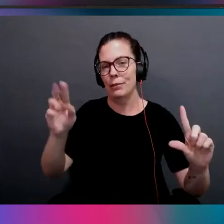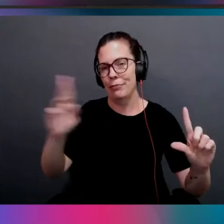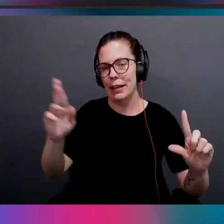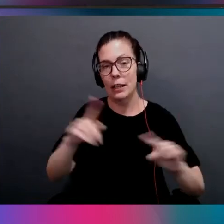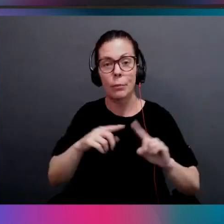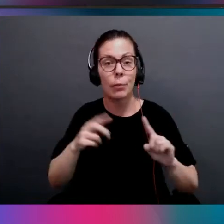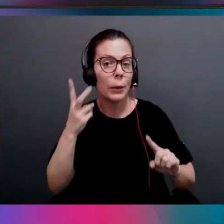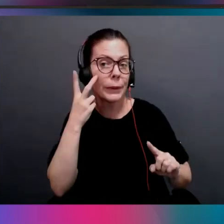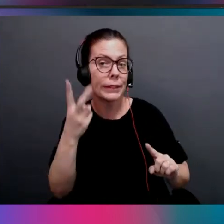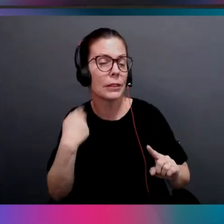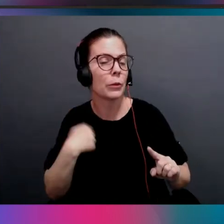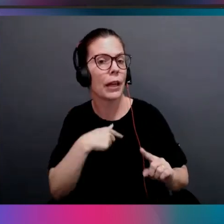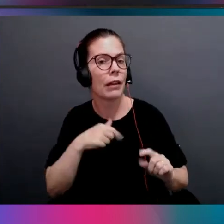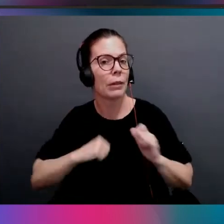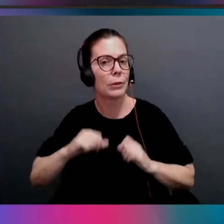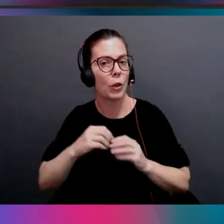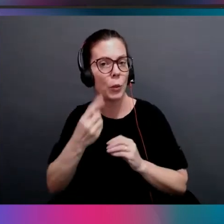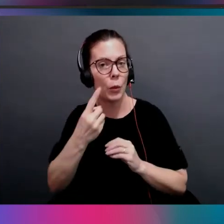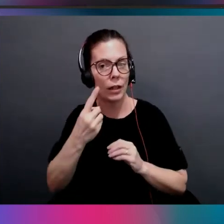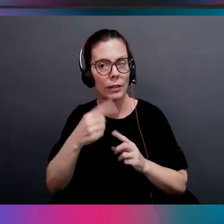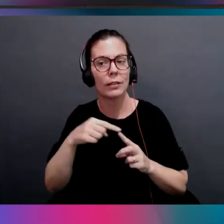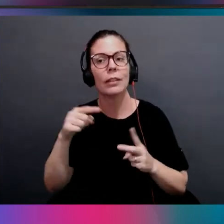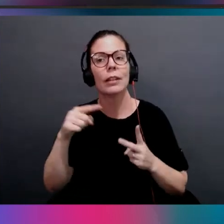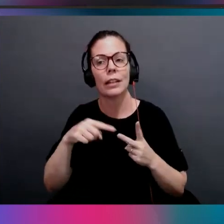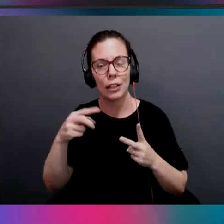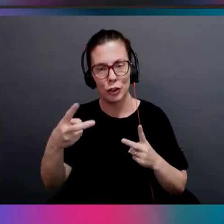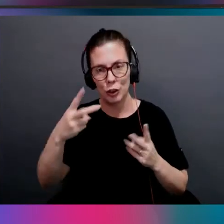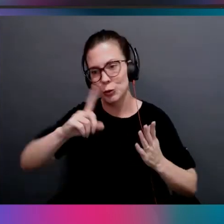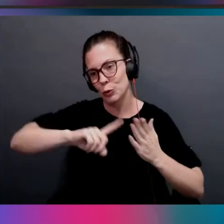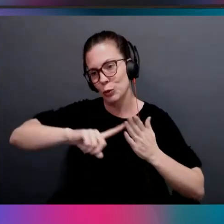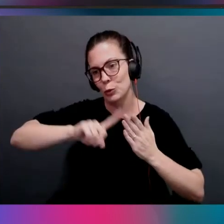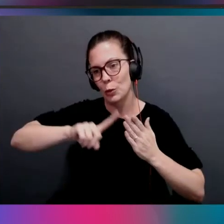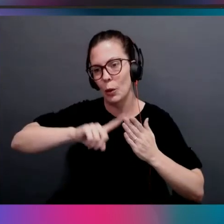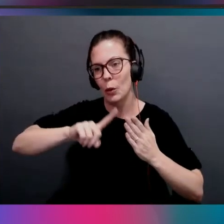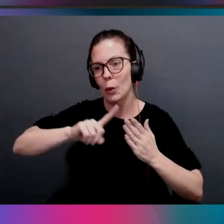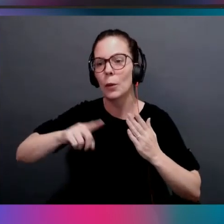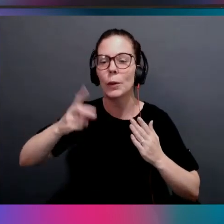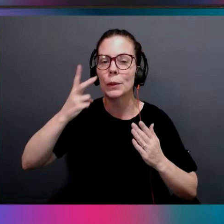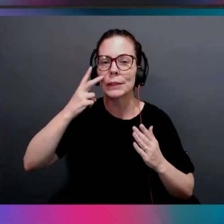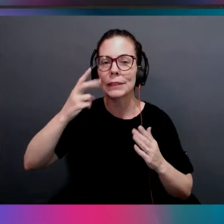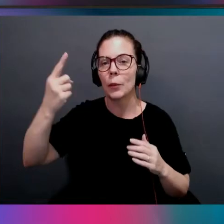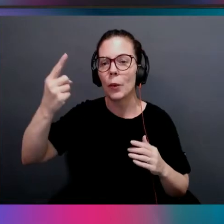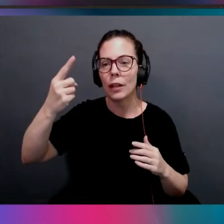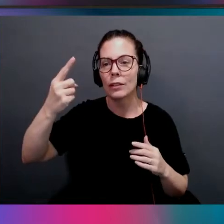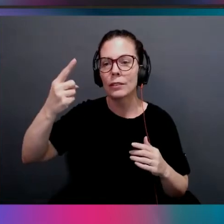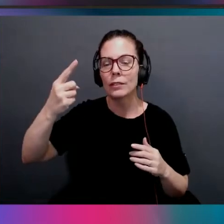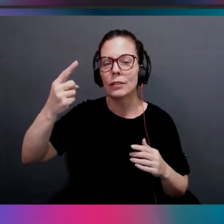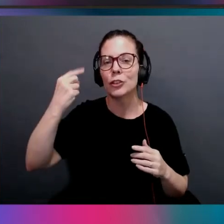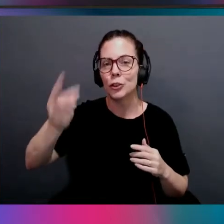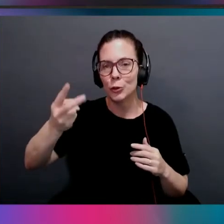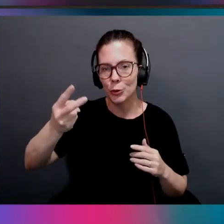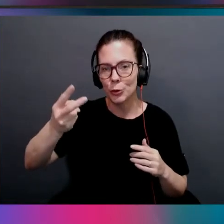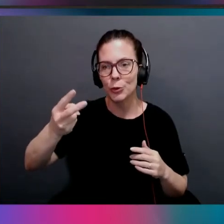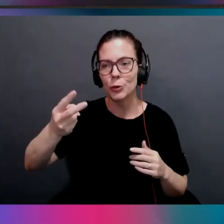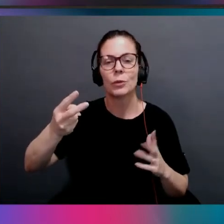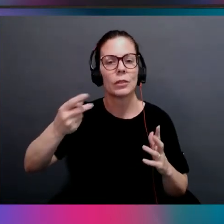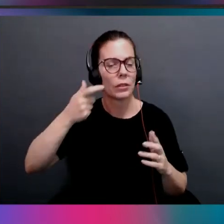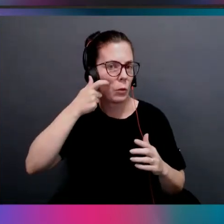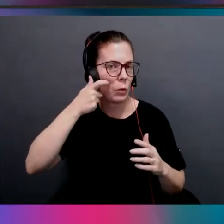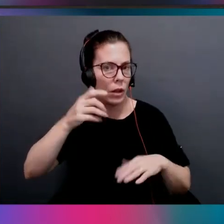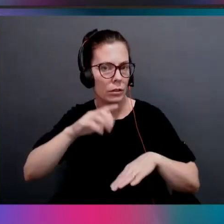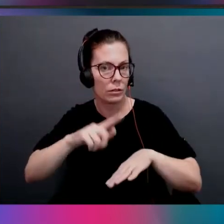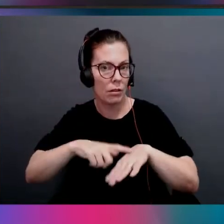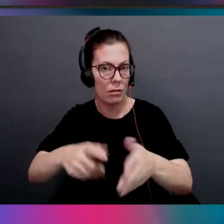have episode 1, episode 2. If we scroll down on that page, we'll have episode 1, episode 2 you can watch on demand,